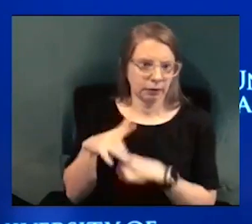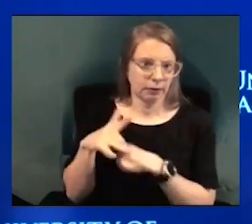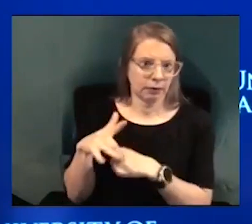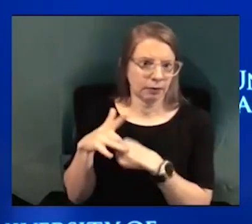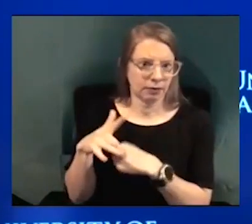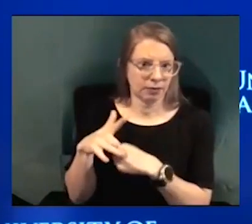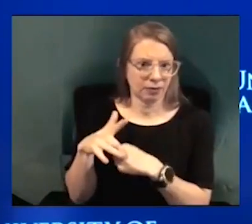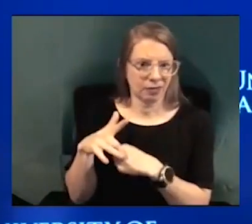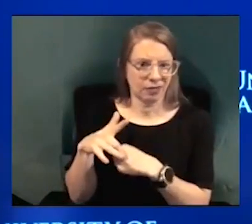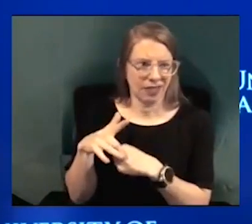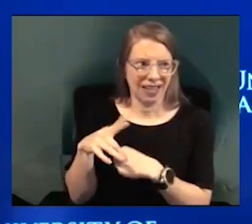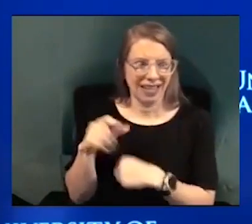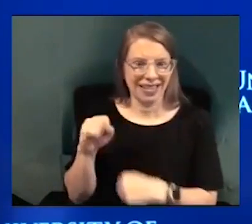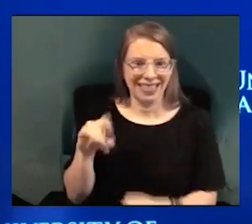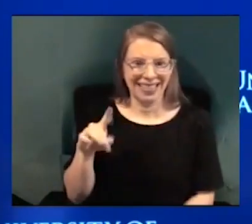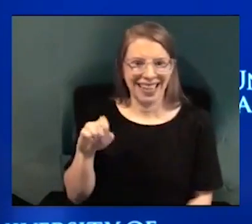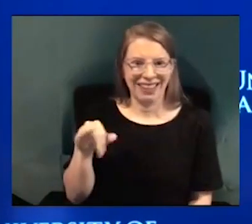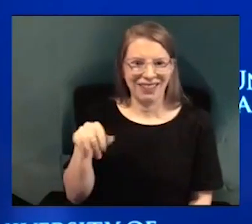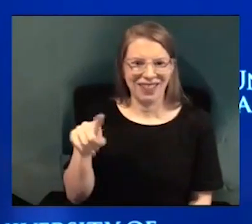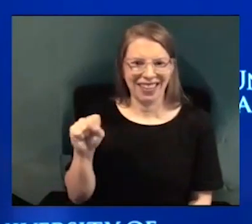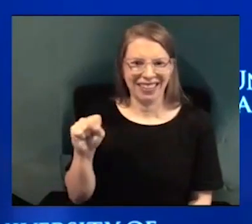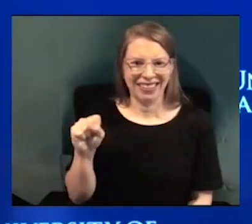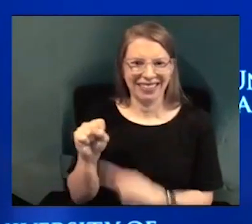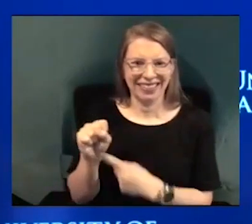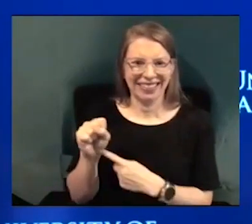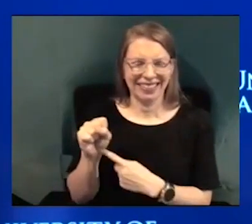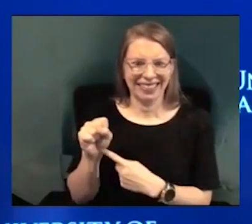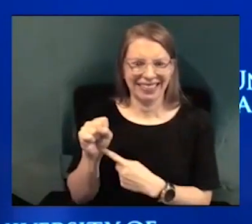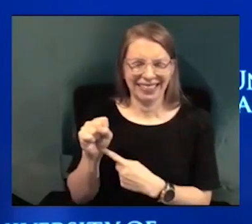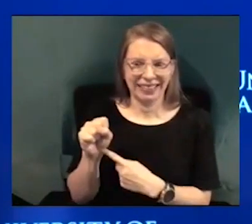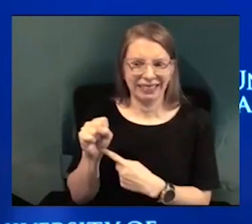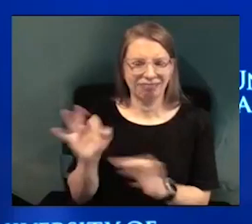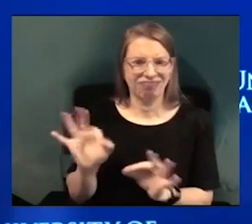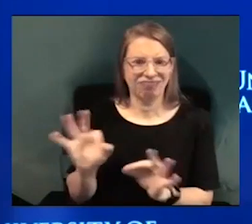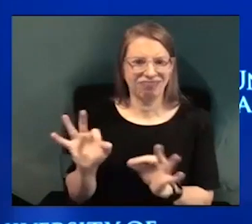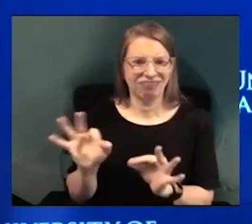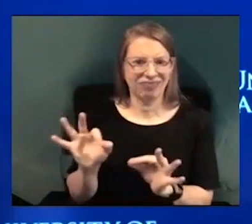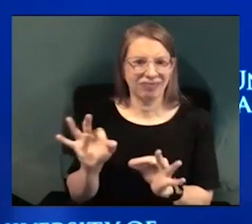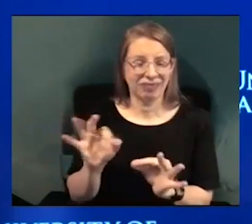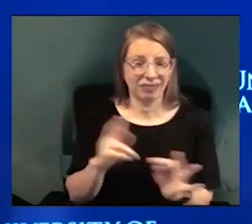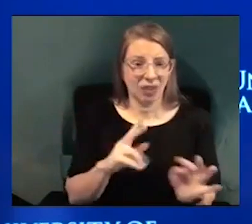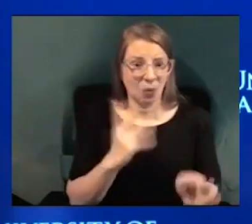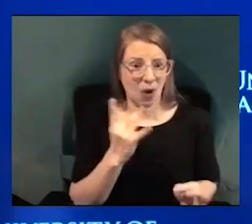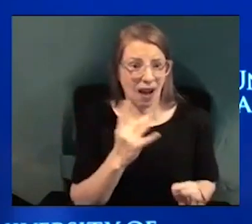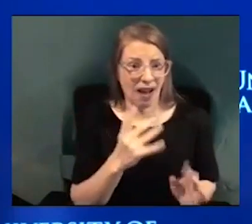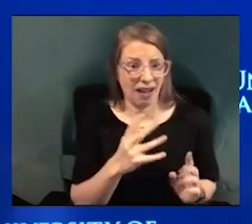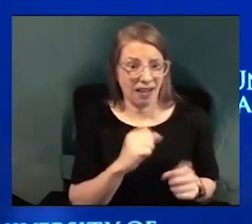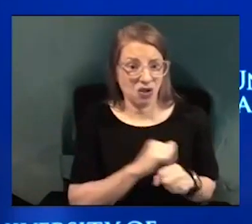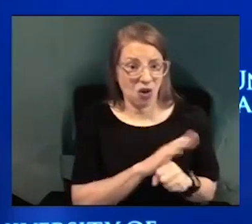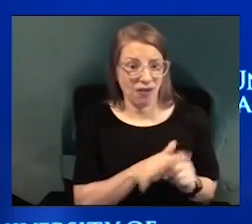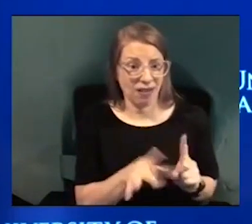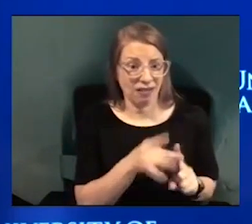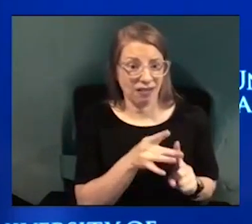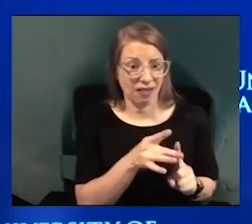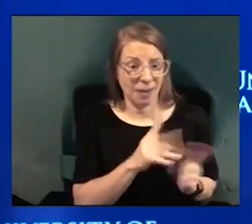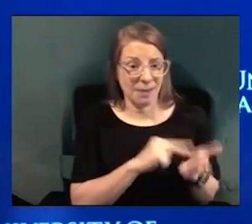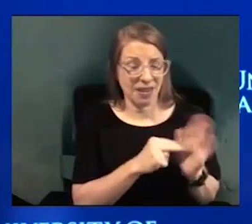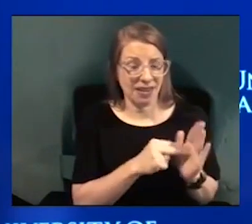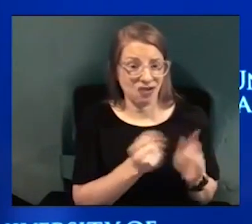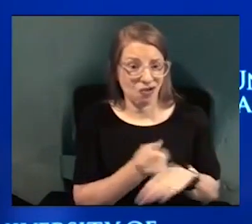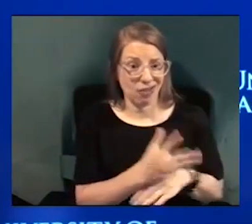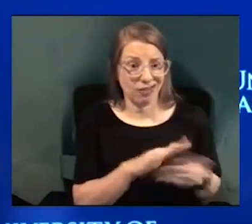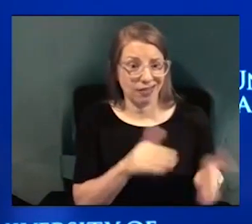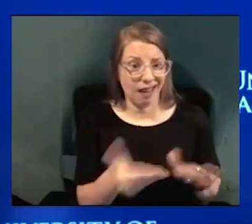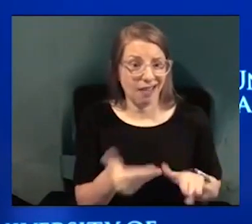so much worse, and the risk of death is so much higher, that it